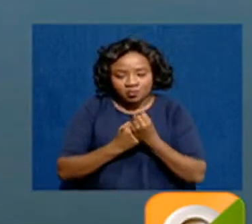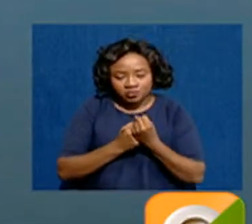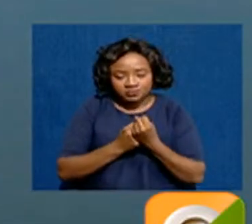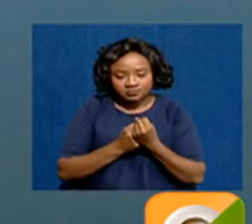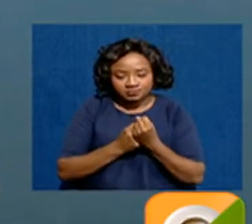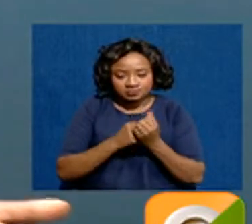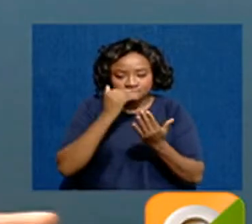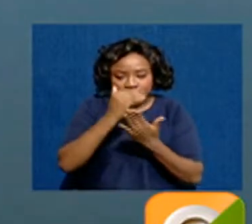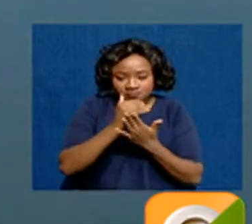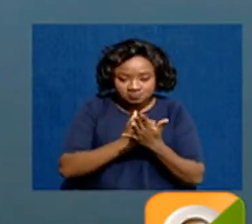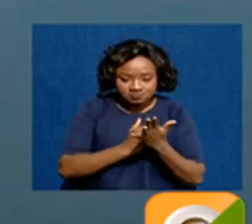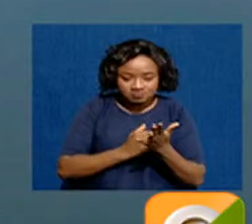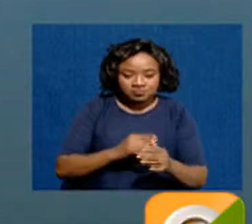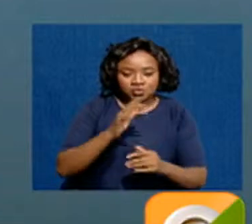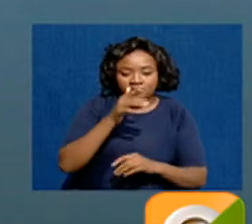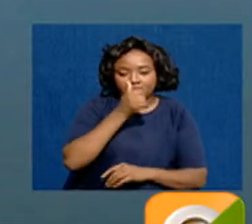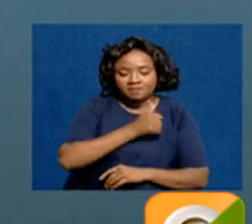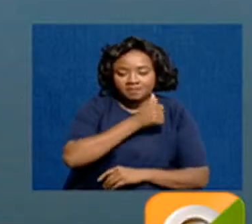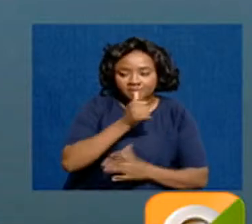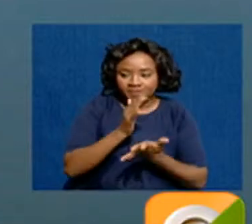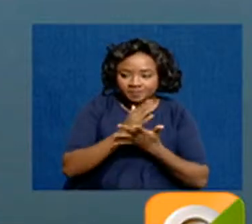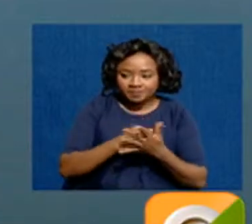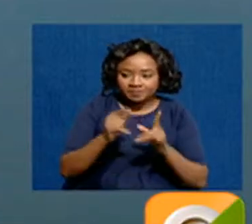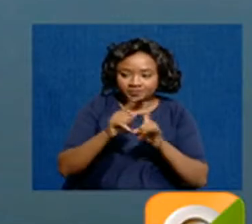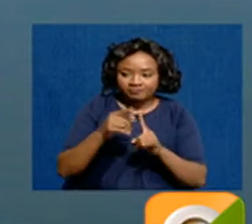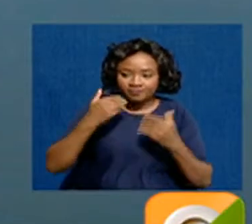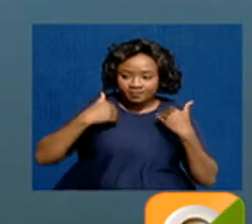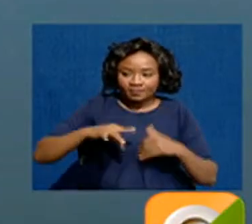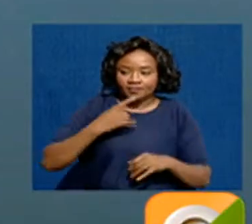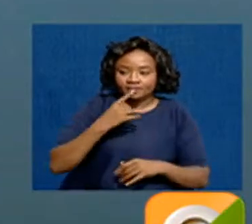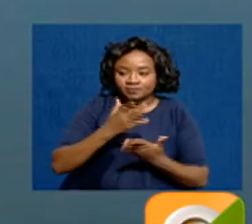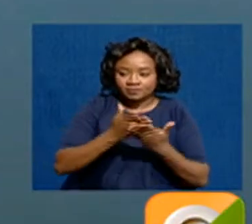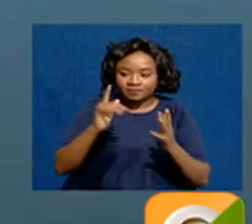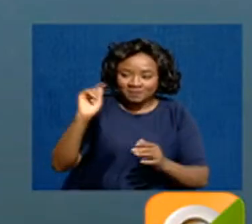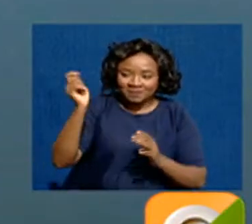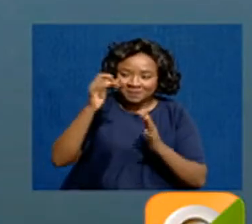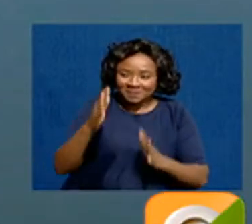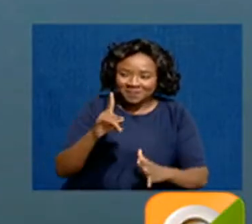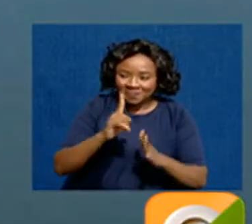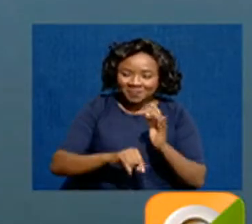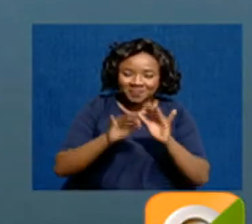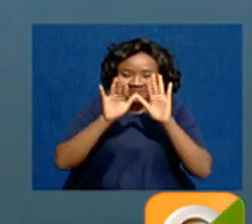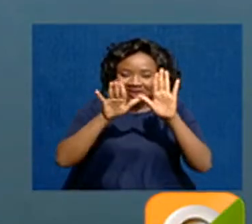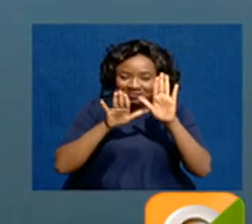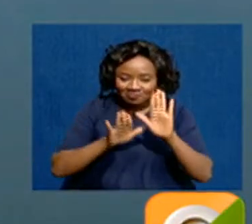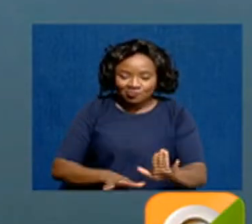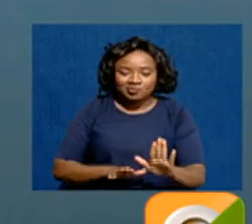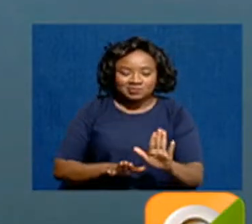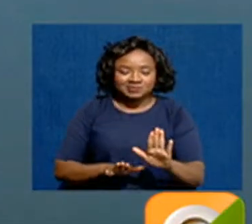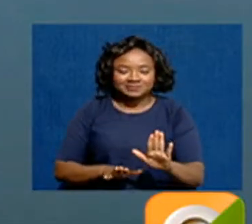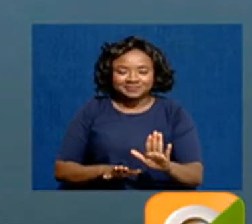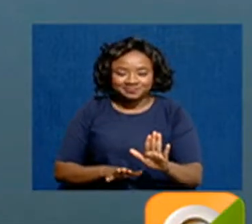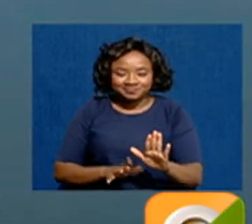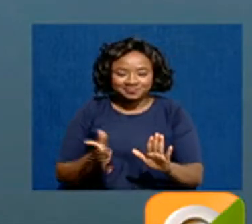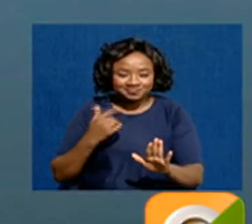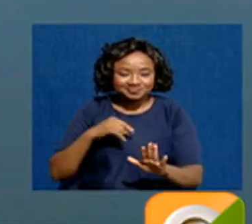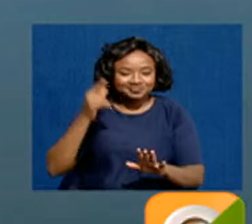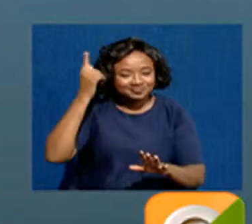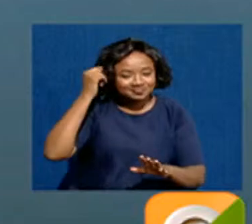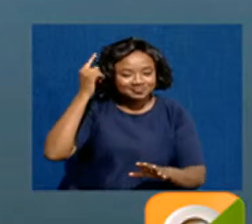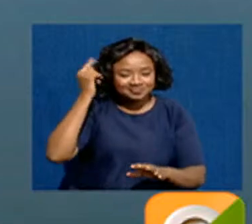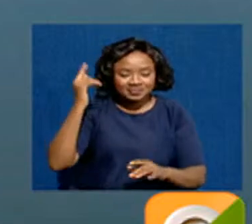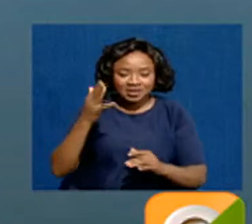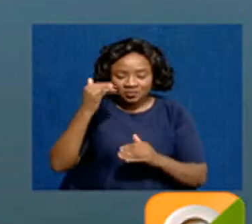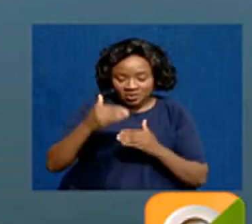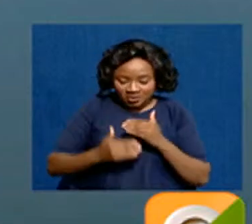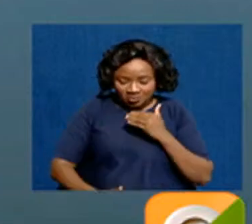Going forward, and when I told Kenyans it is important to dual and toll roads, you know, going forward, if we